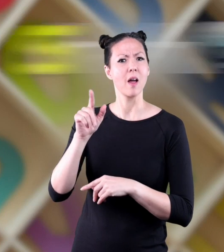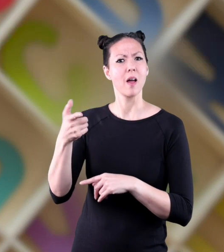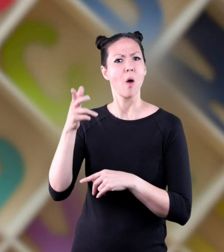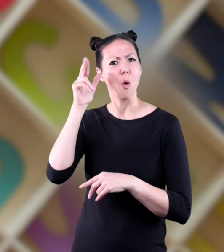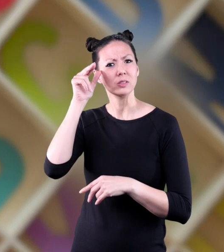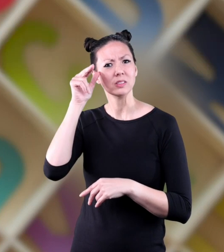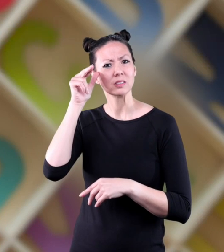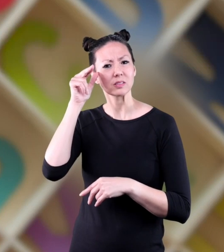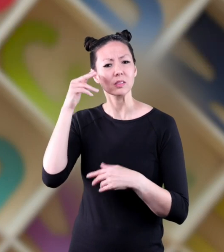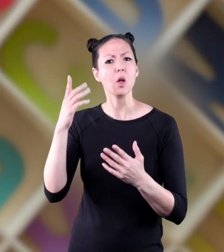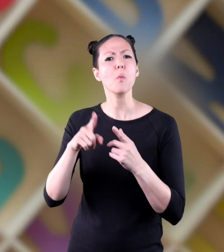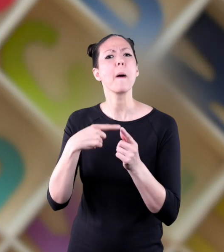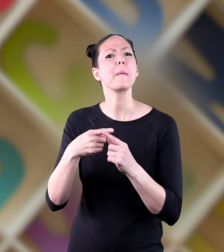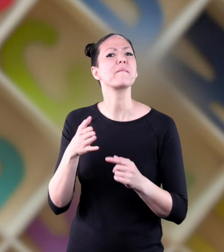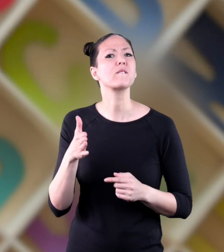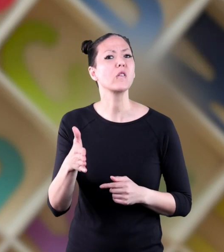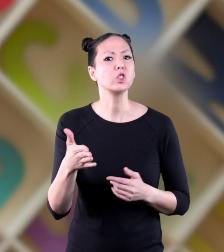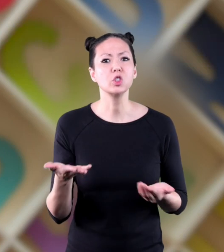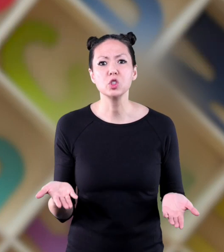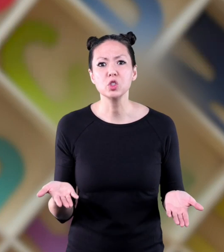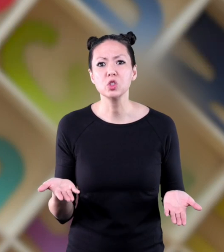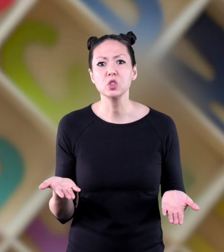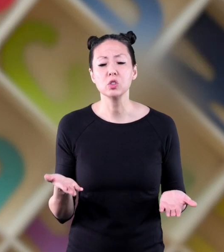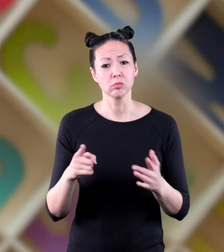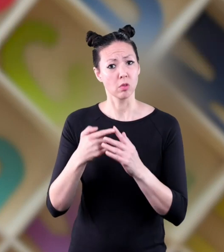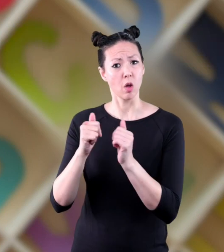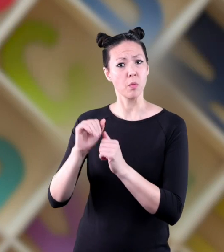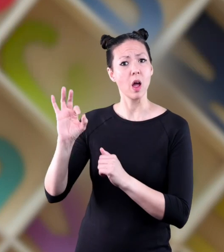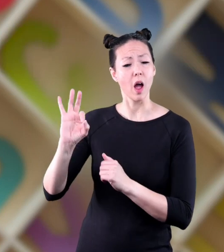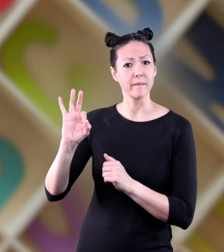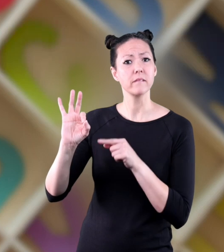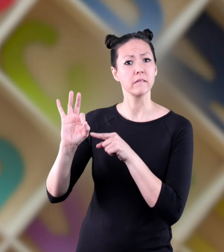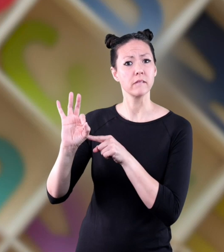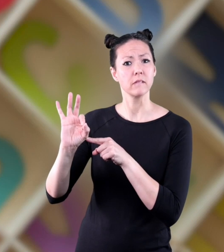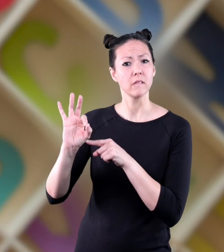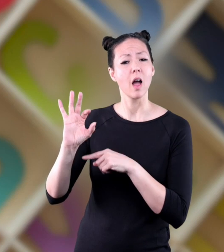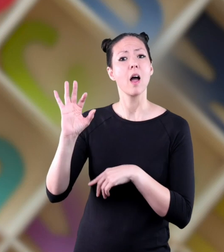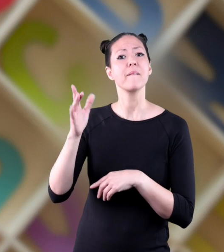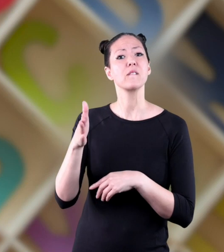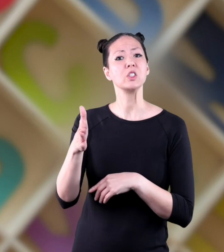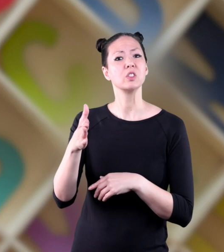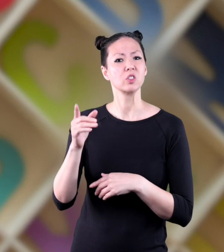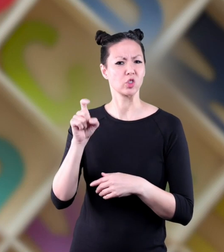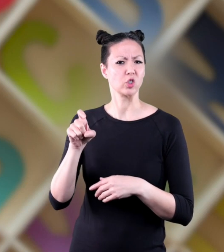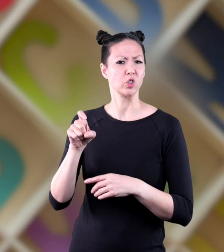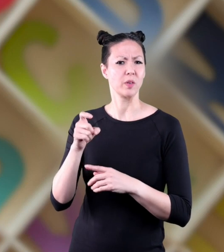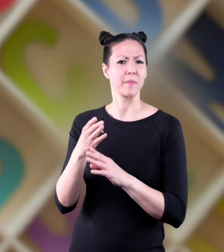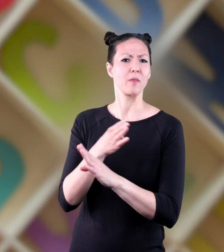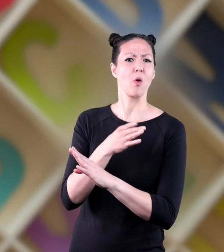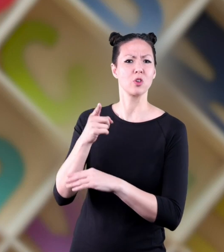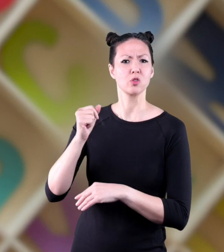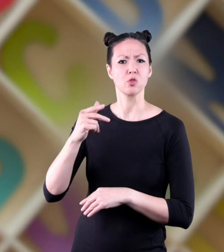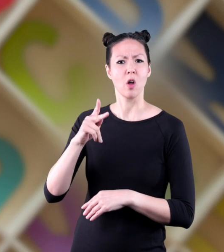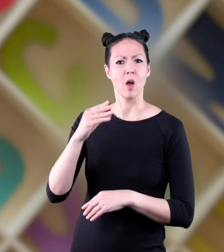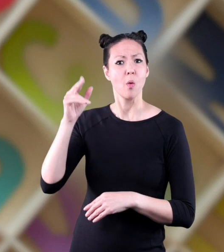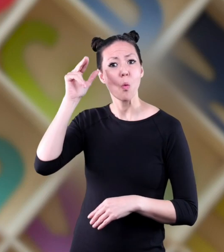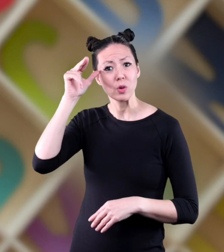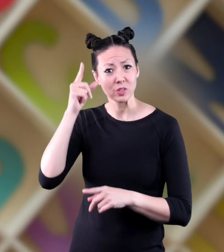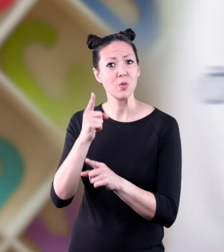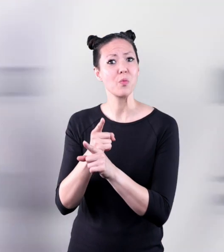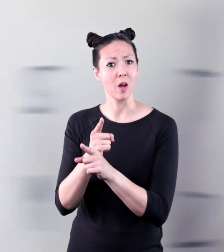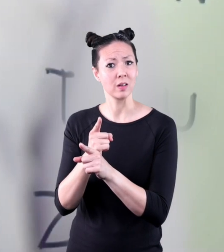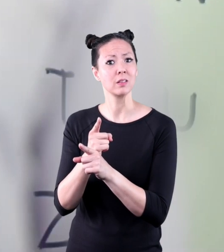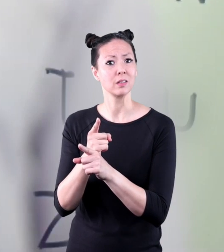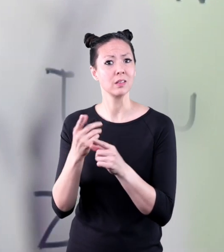alphabetize them. What about fish? That starts with F, which means fish should come before shark